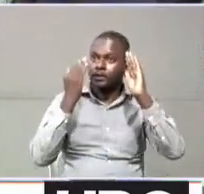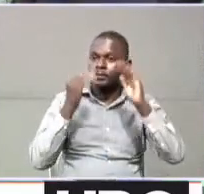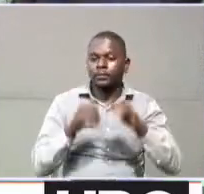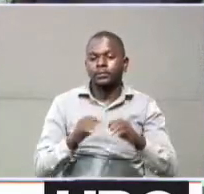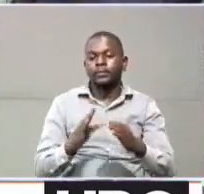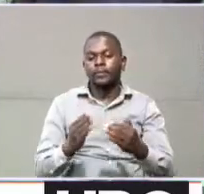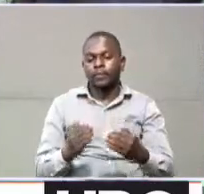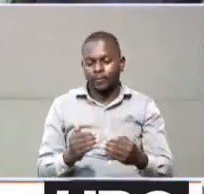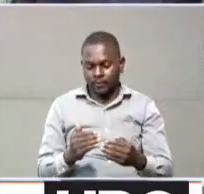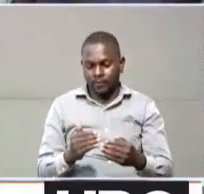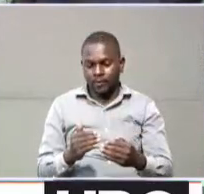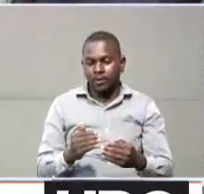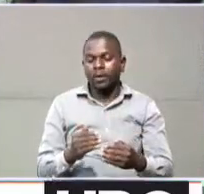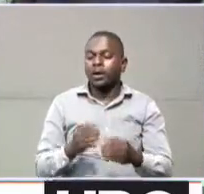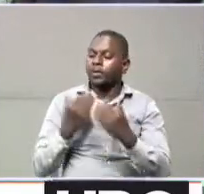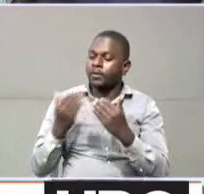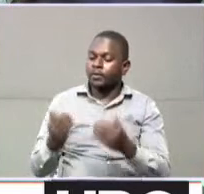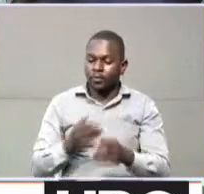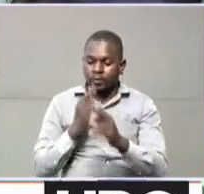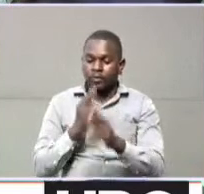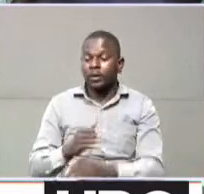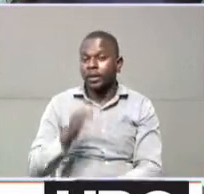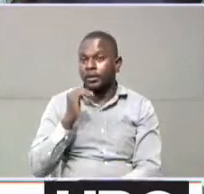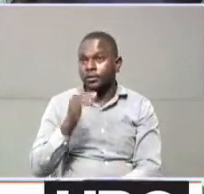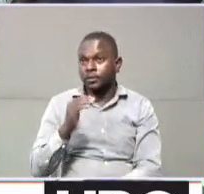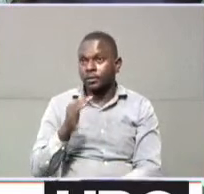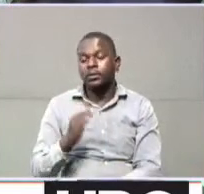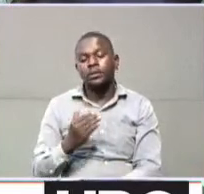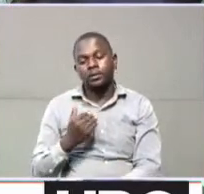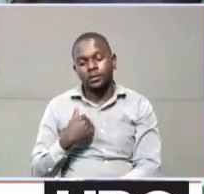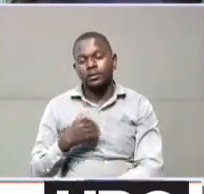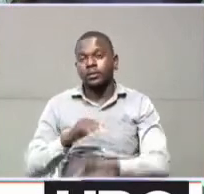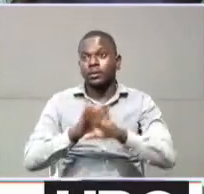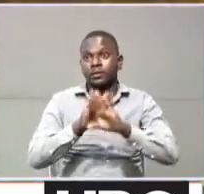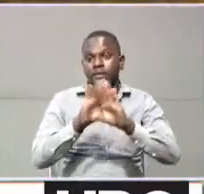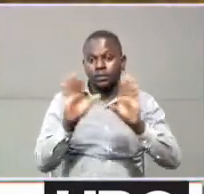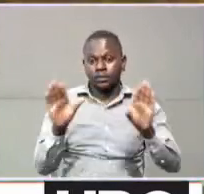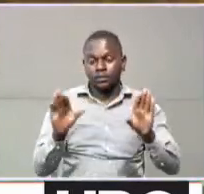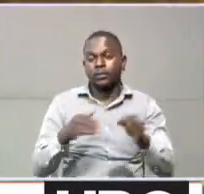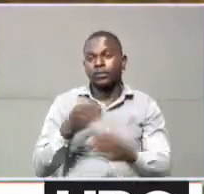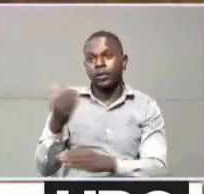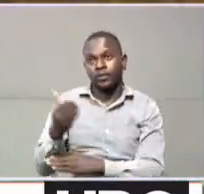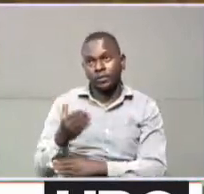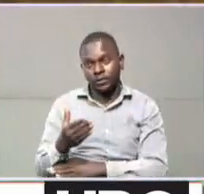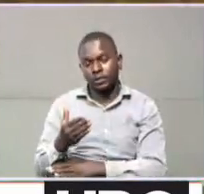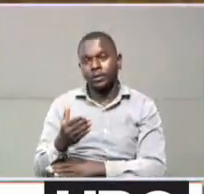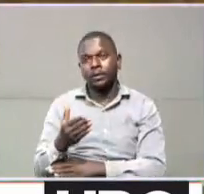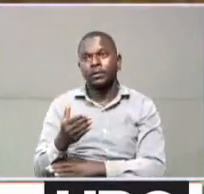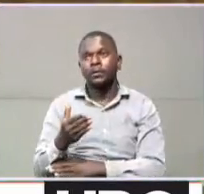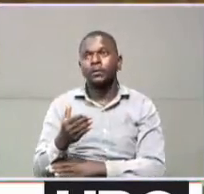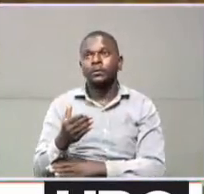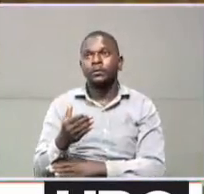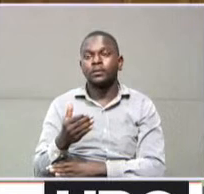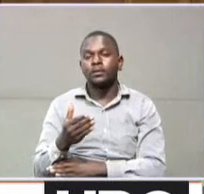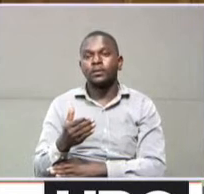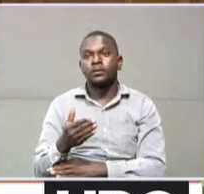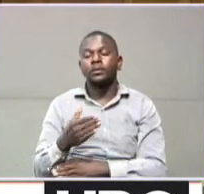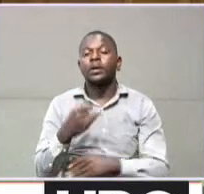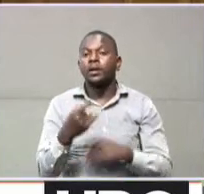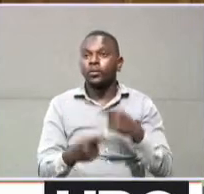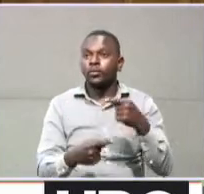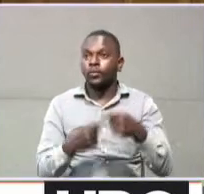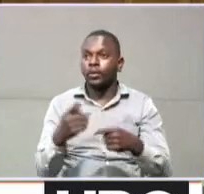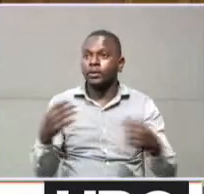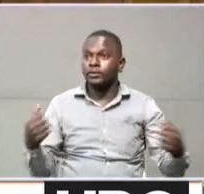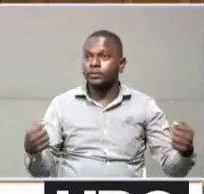right honorary speaker i want to put it clear to the minister that they went ahead to